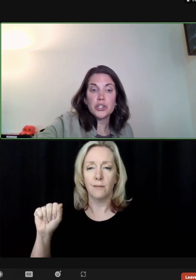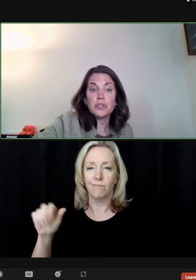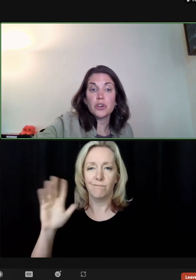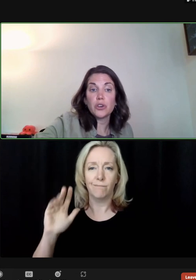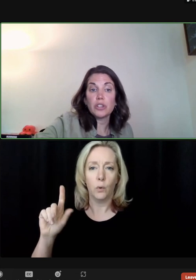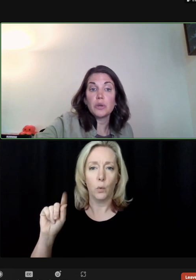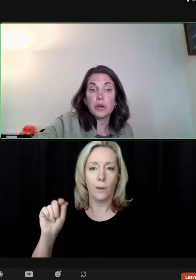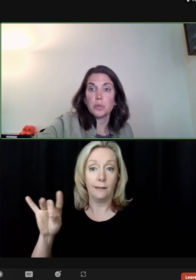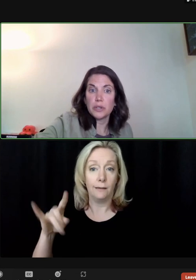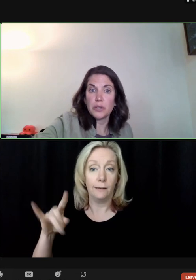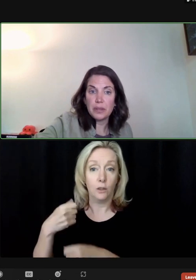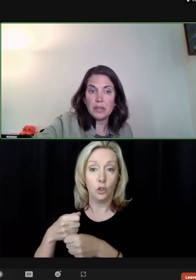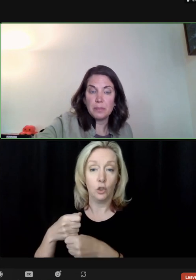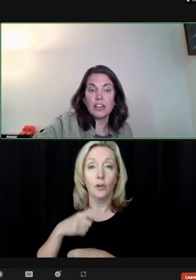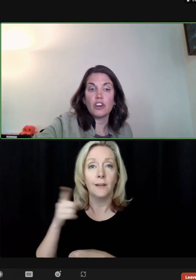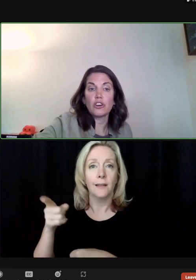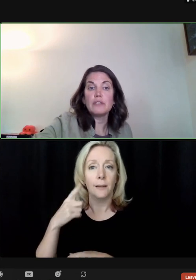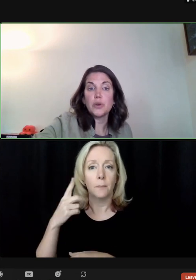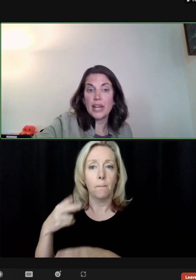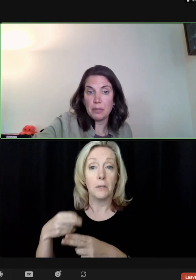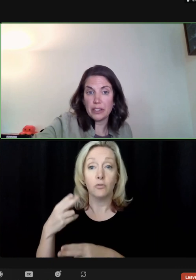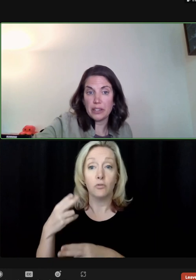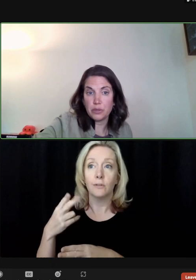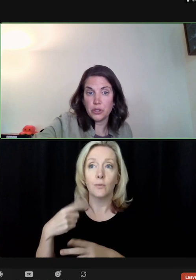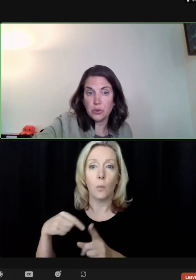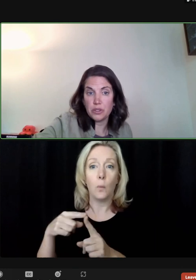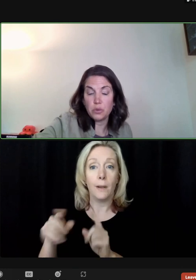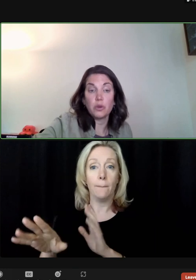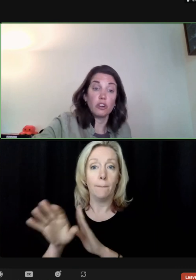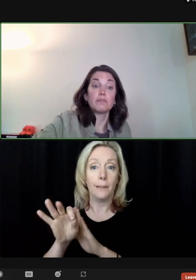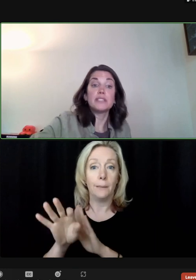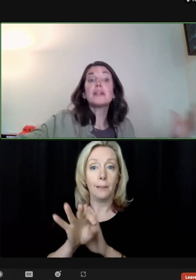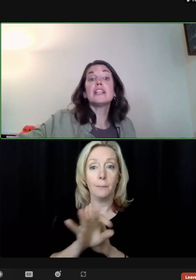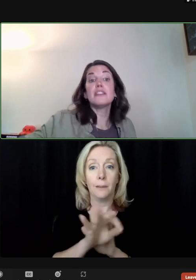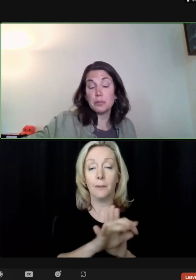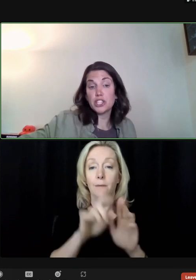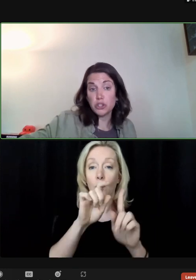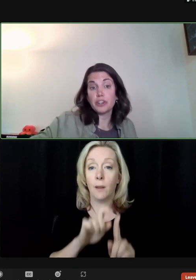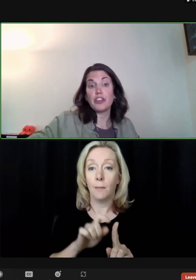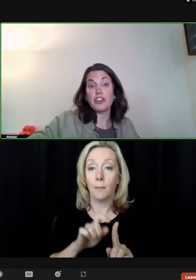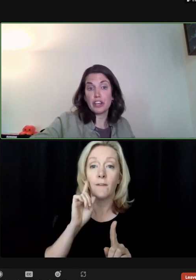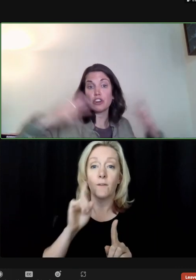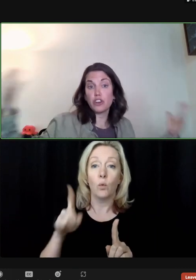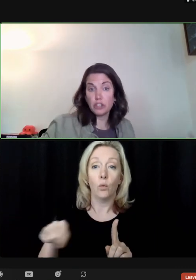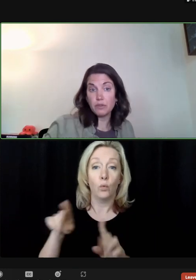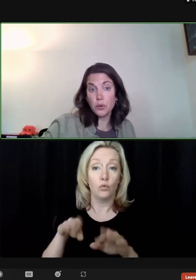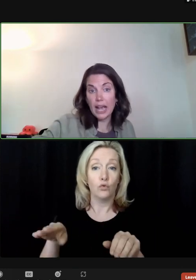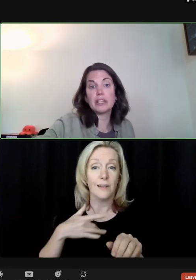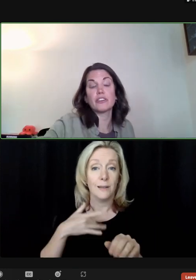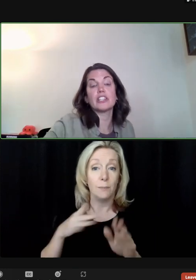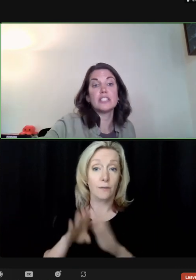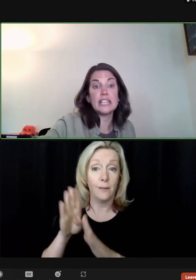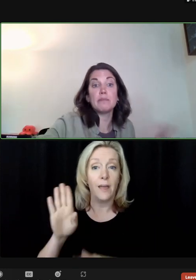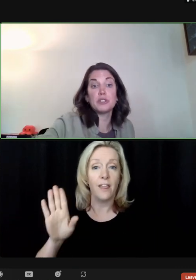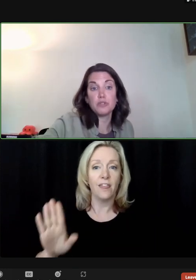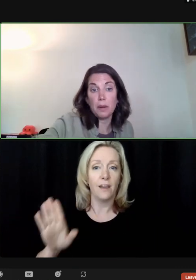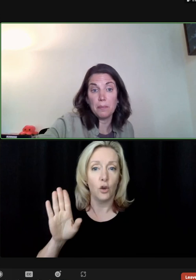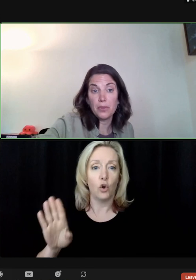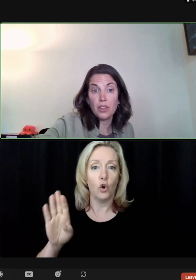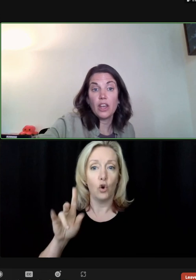we typically choose the early words, when we're typically picking early vocabulary for students, or typically developing children, their early